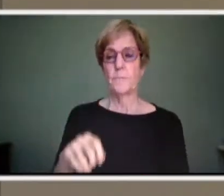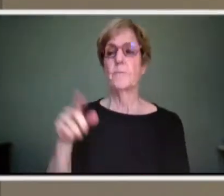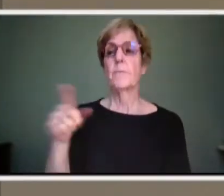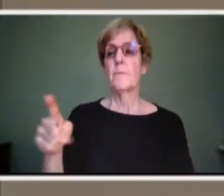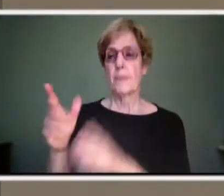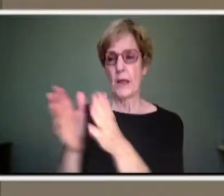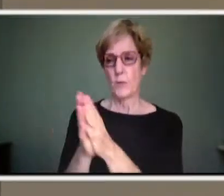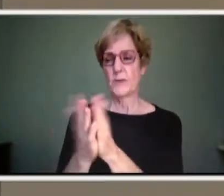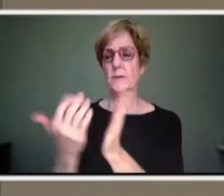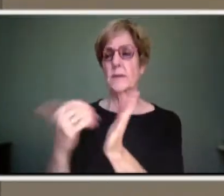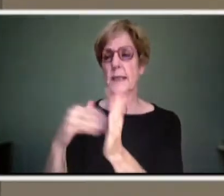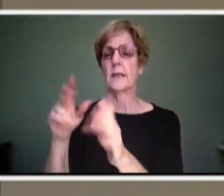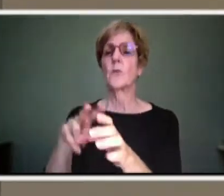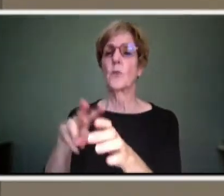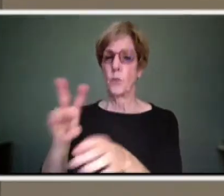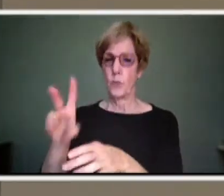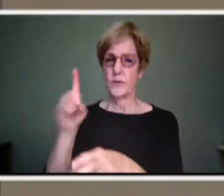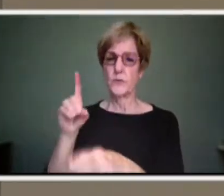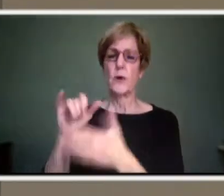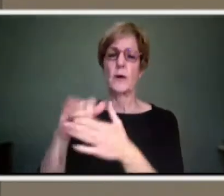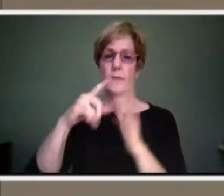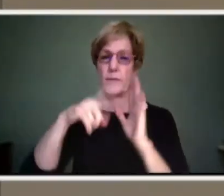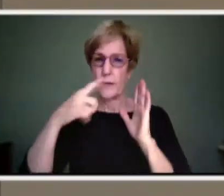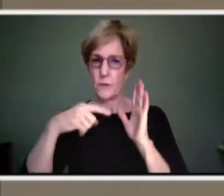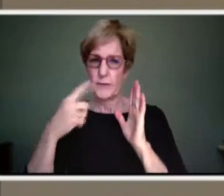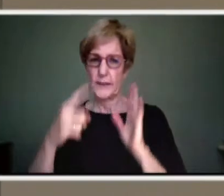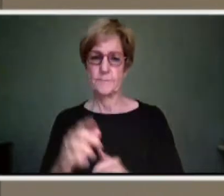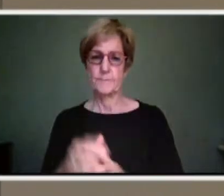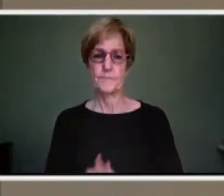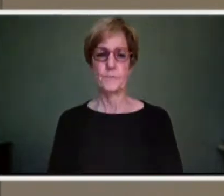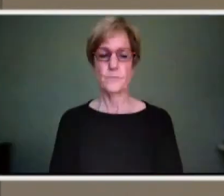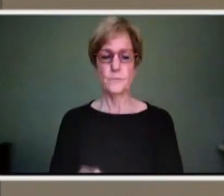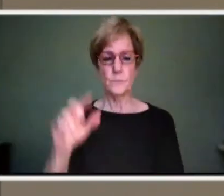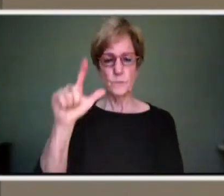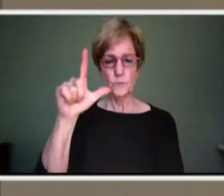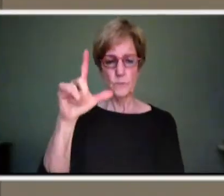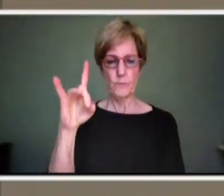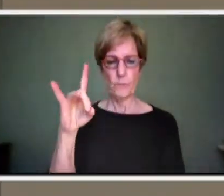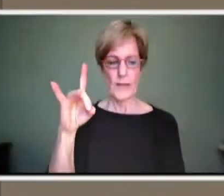requesting a withdrawal of their hearing. Item number 28,